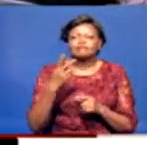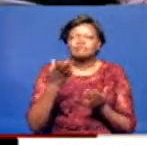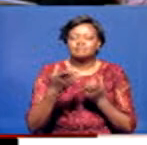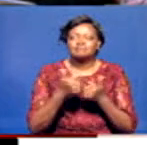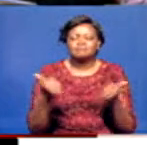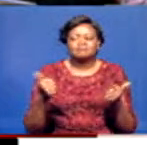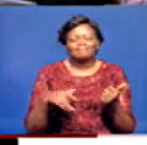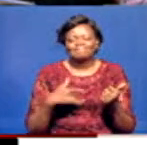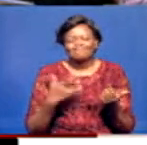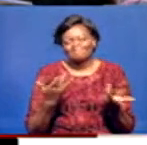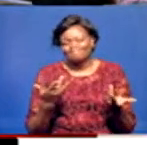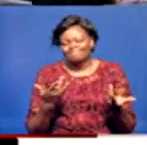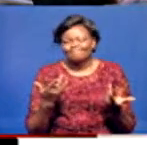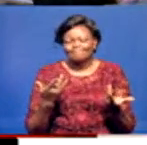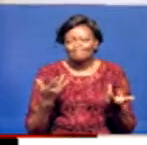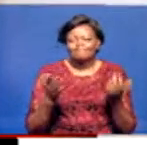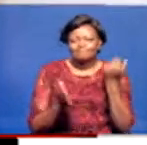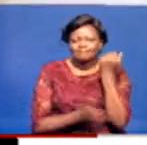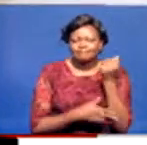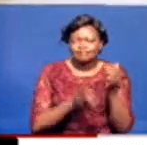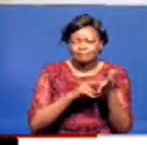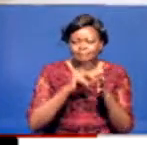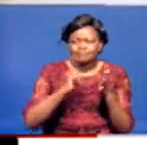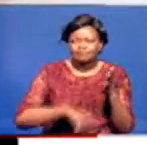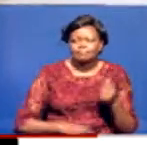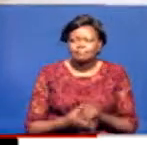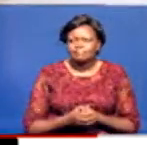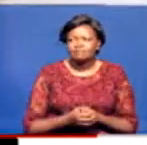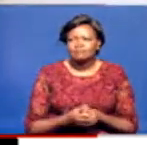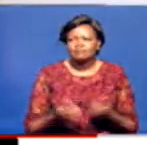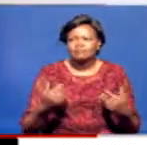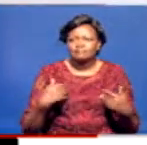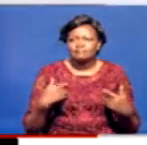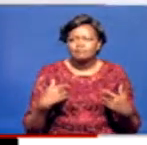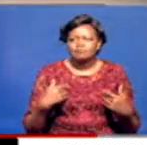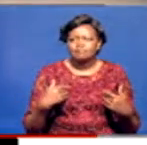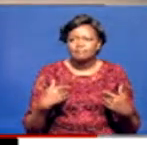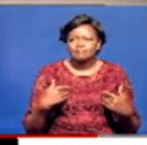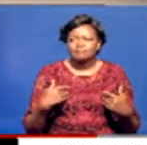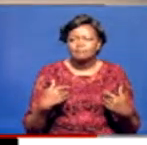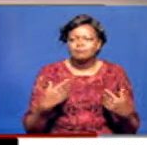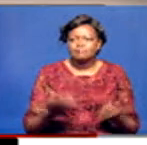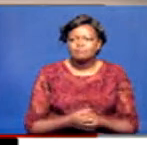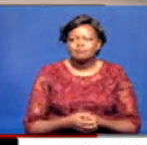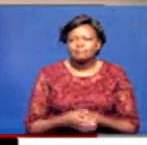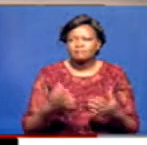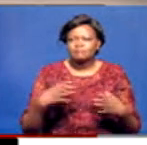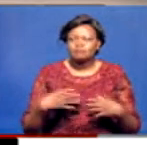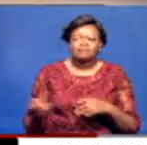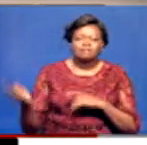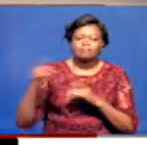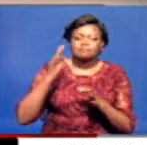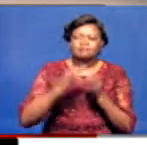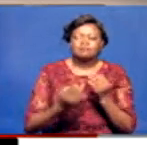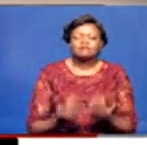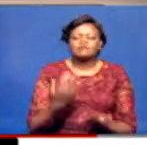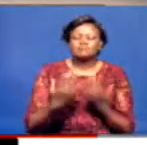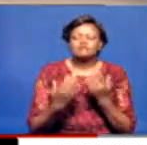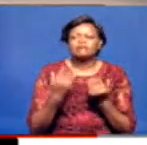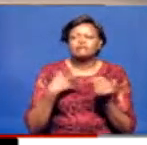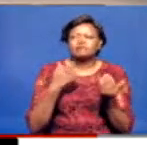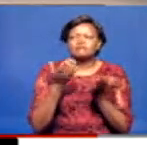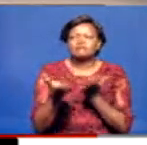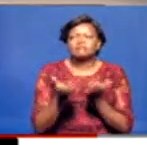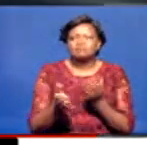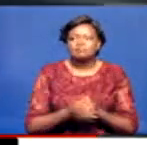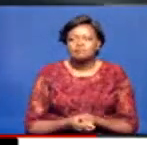So what they did, there was a sabotage. Nilikuja nikachomewa my furniture. Kila